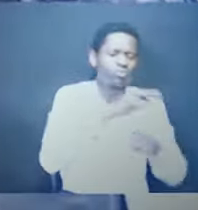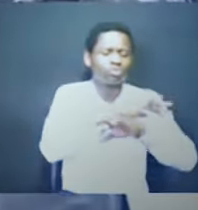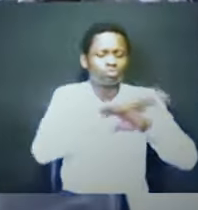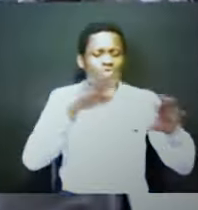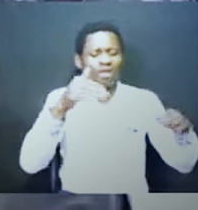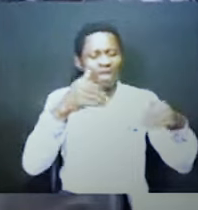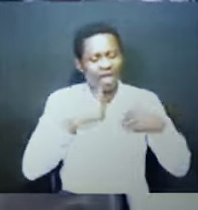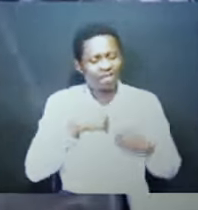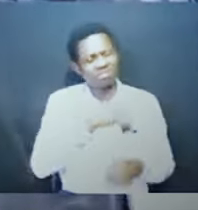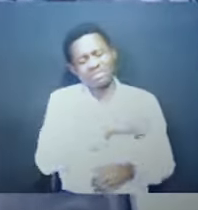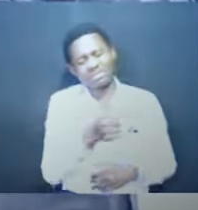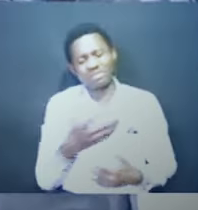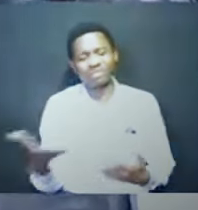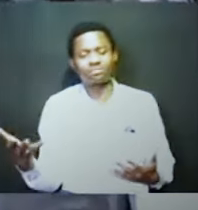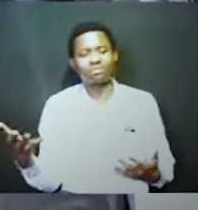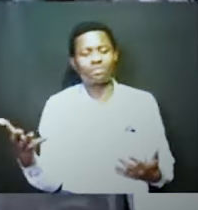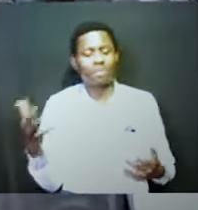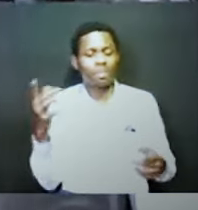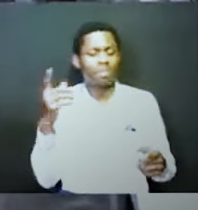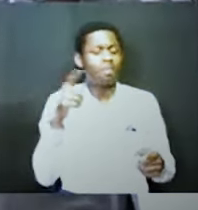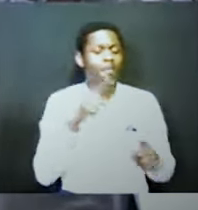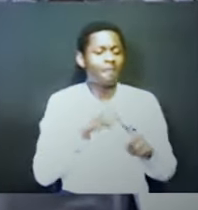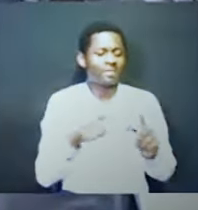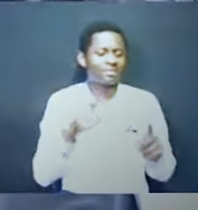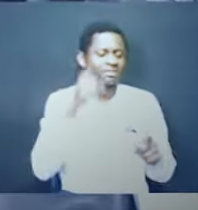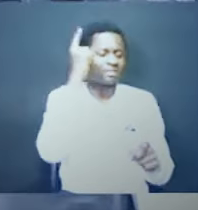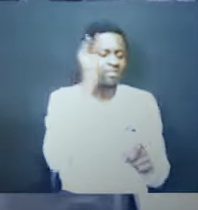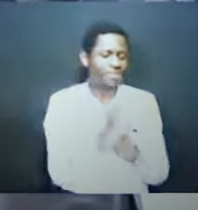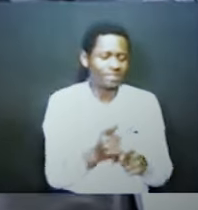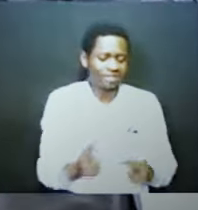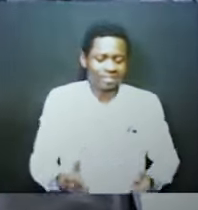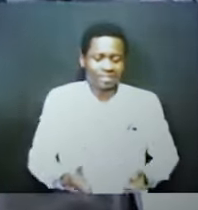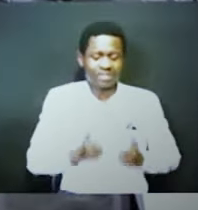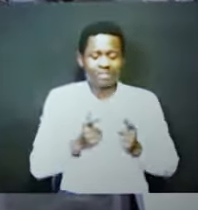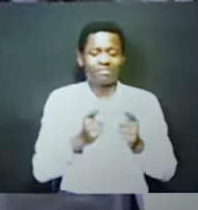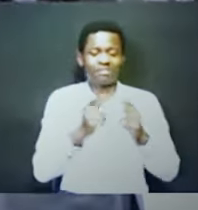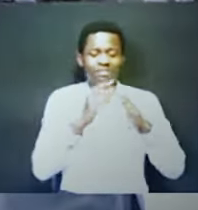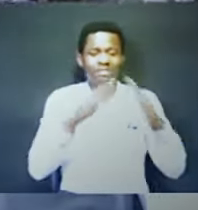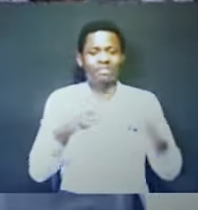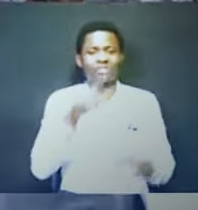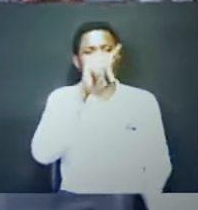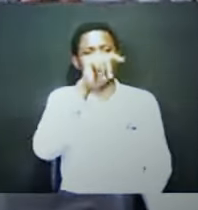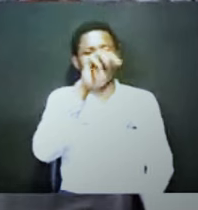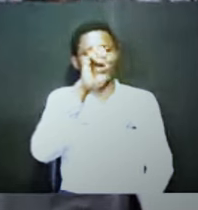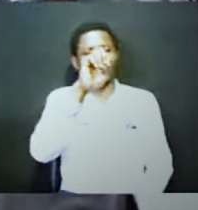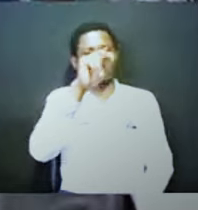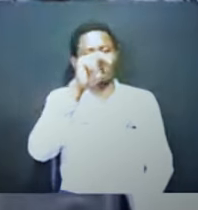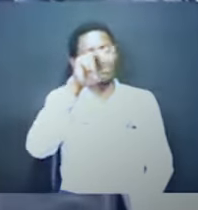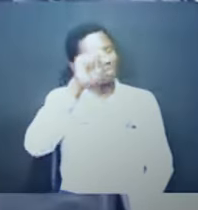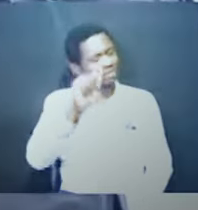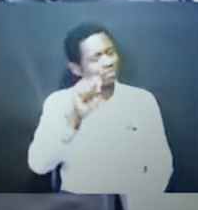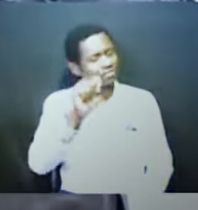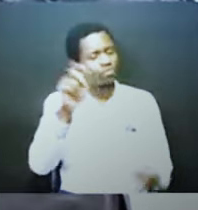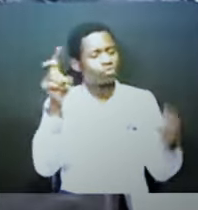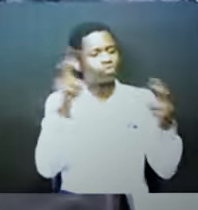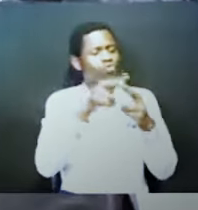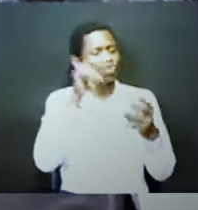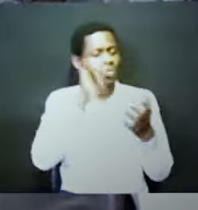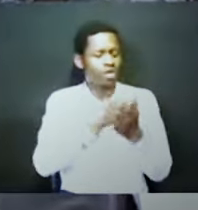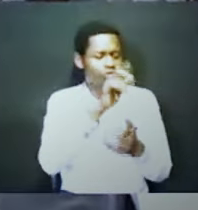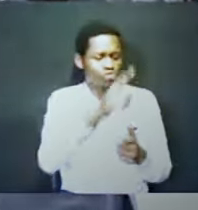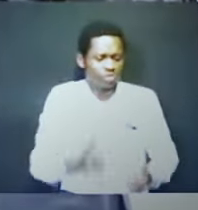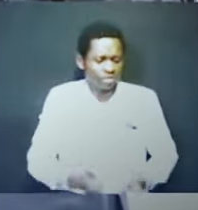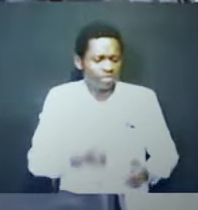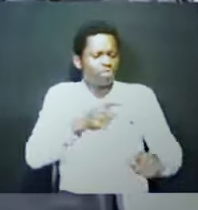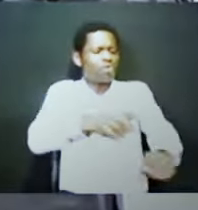things, but must always live in tents. Then you will live a long time in the land where